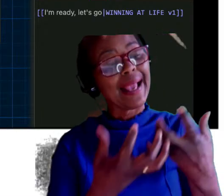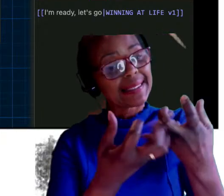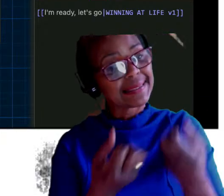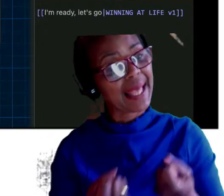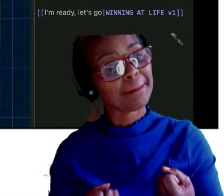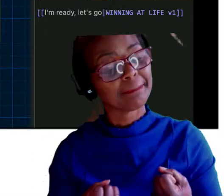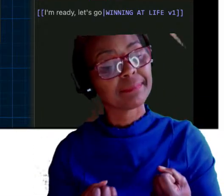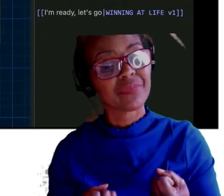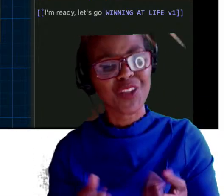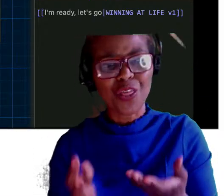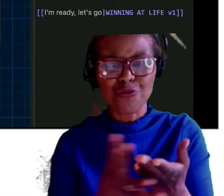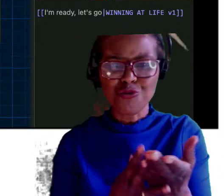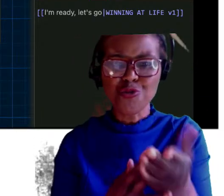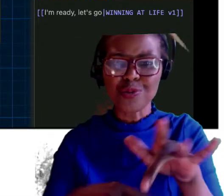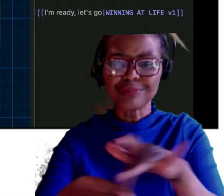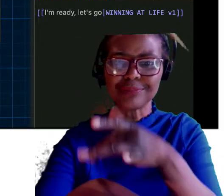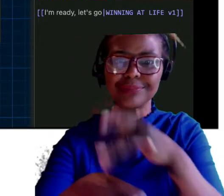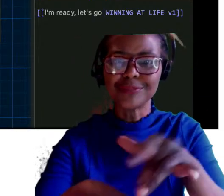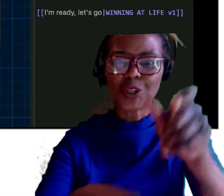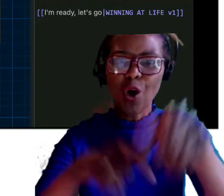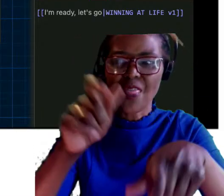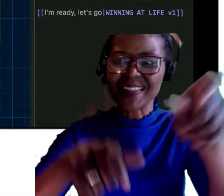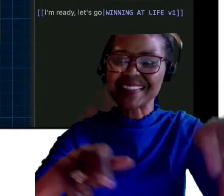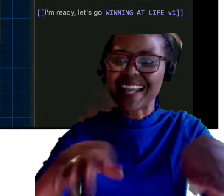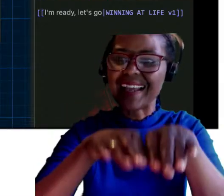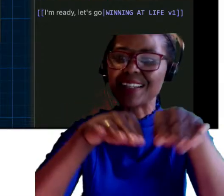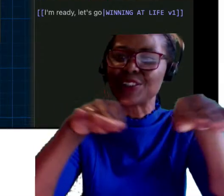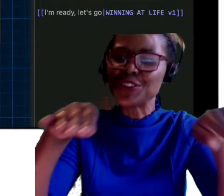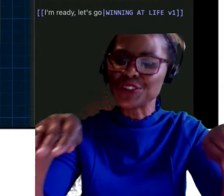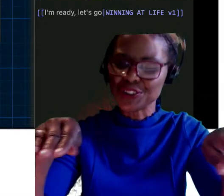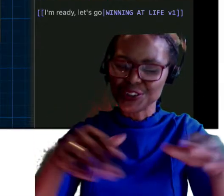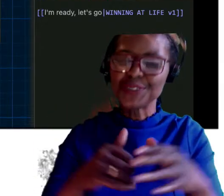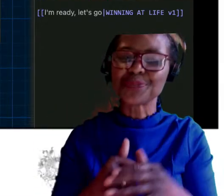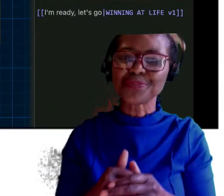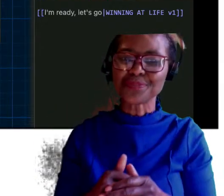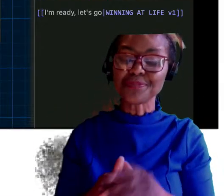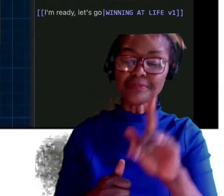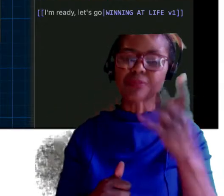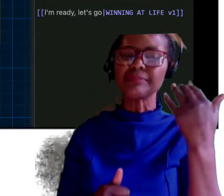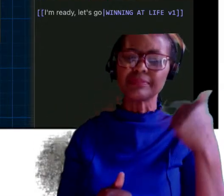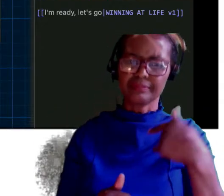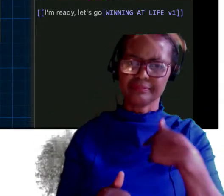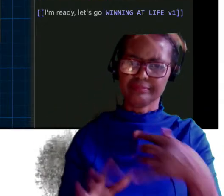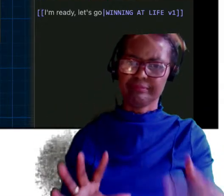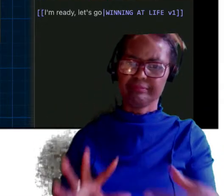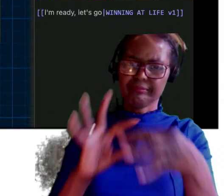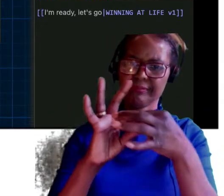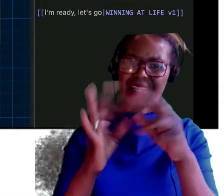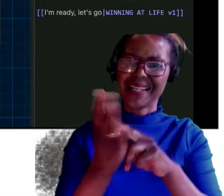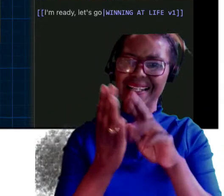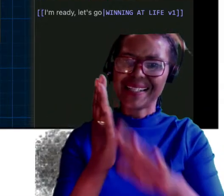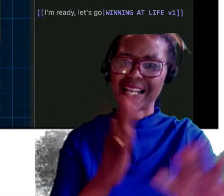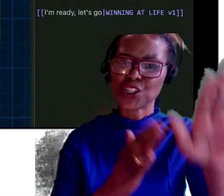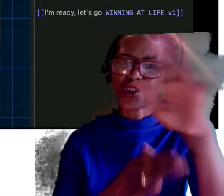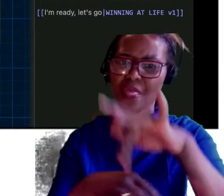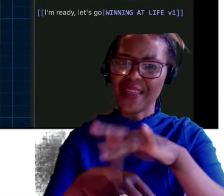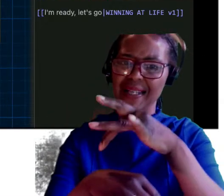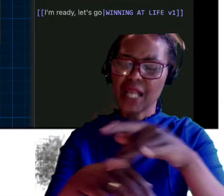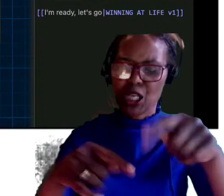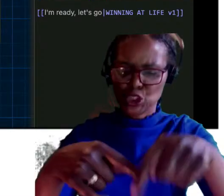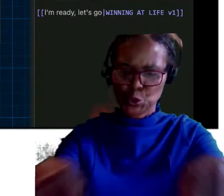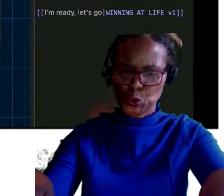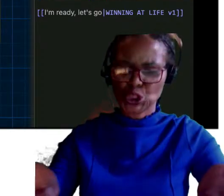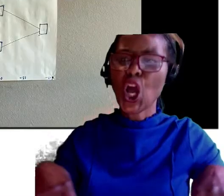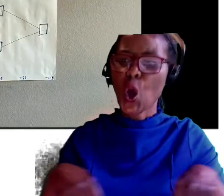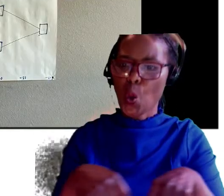actors. So I was lucky enough to get an attachment at National Theatre Studio to develop this idea. Over a year or